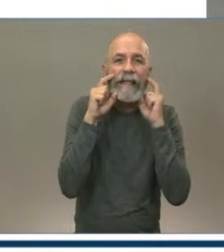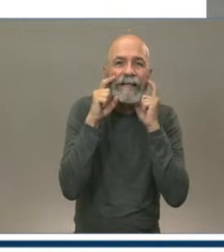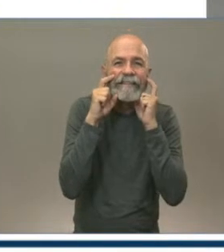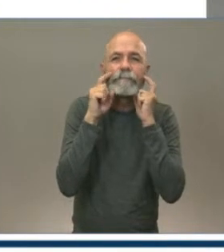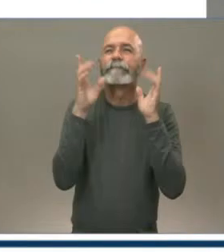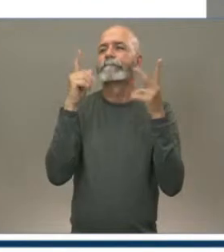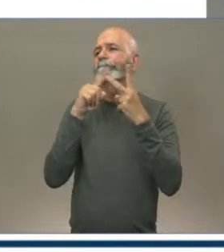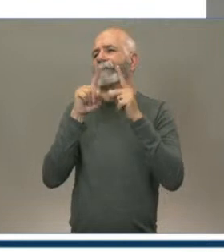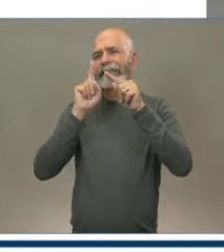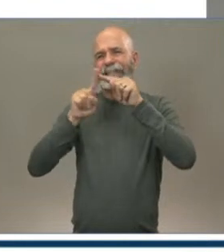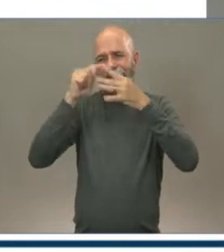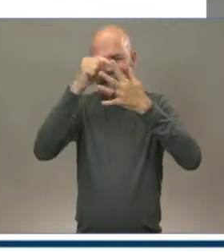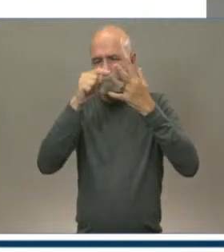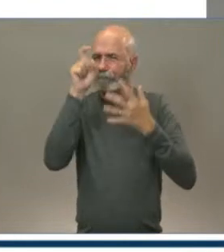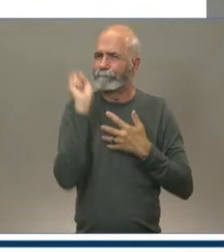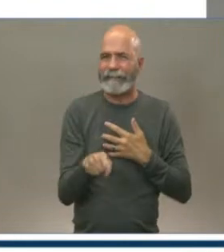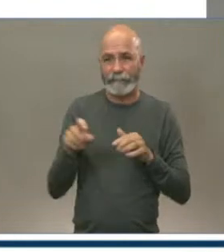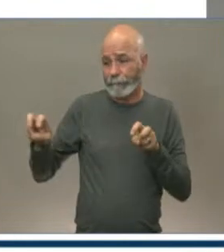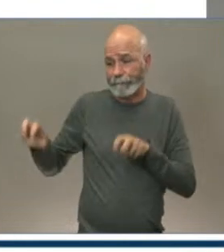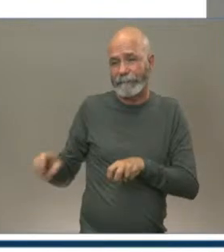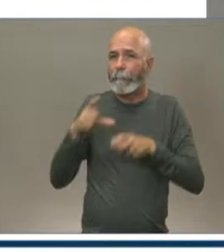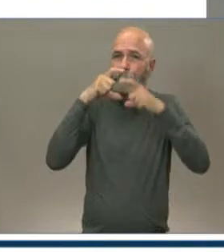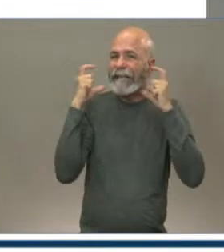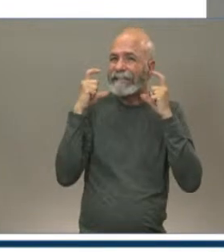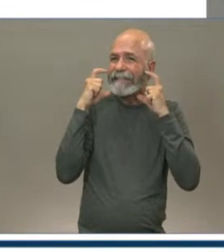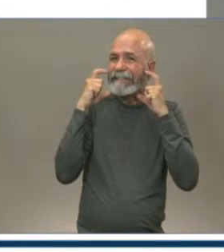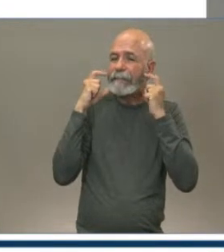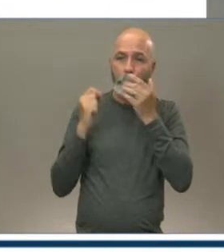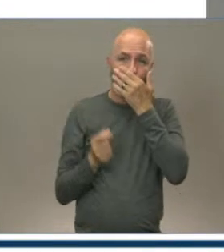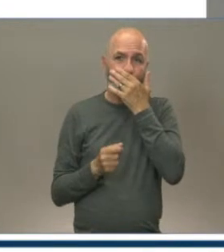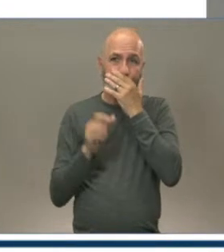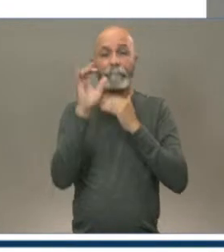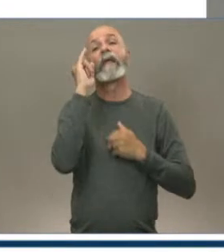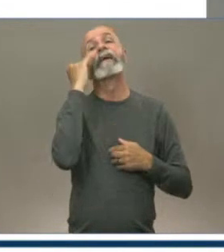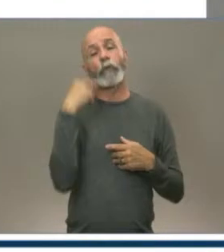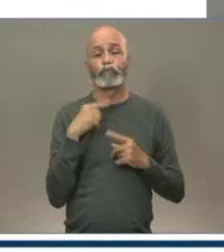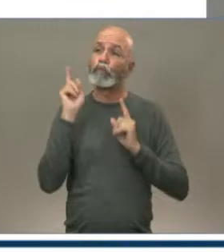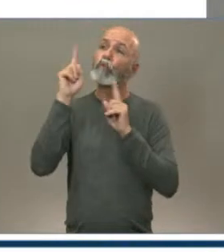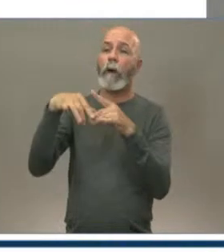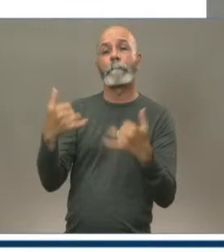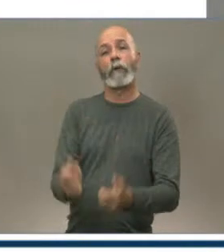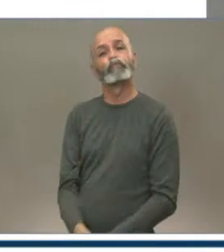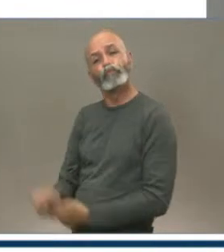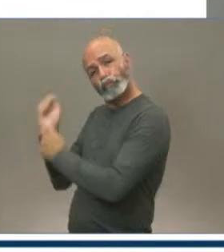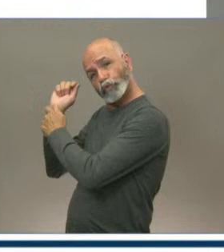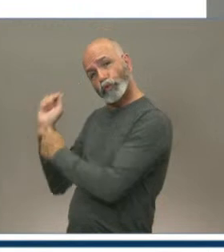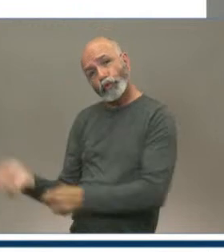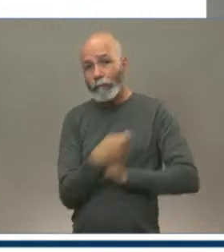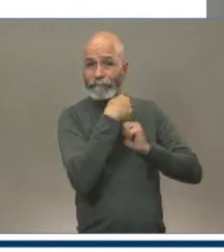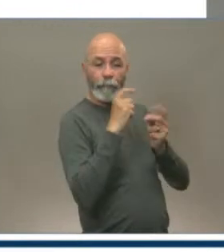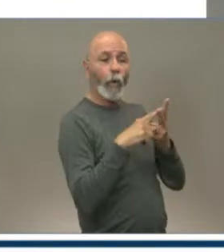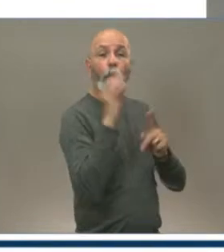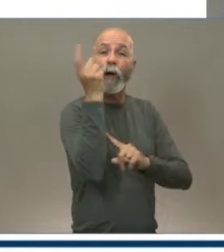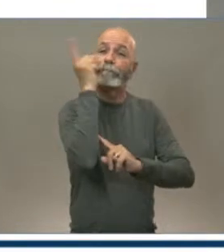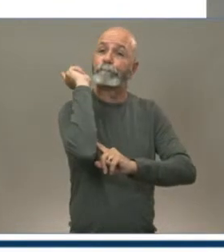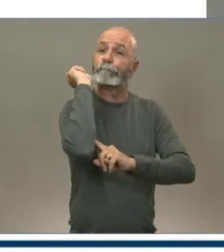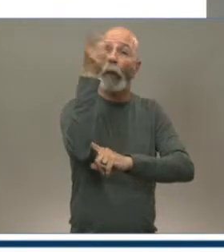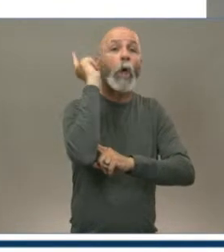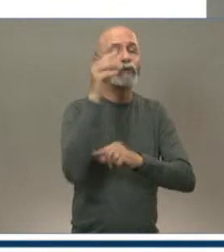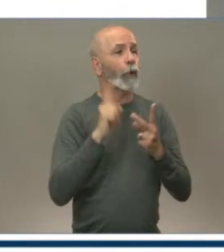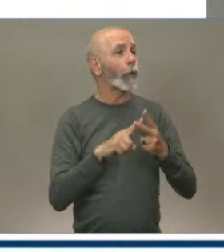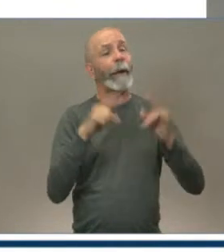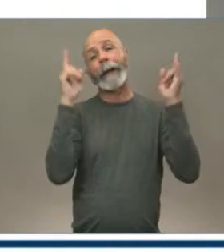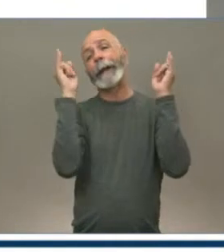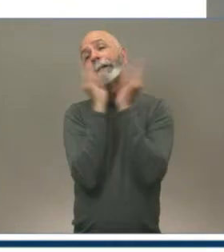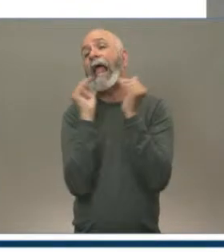However, you do not need to go to another community to golf, to fish, to camp, buy a particular product, or get in a